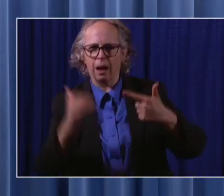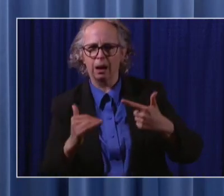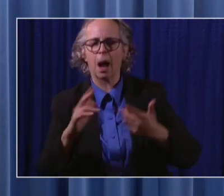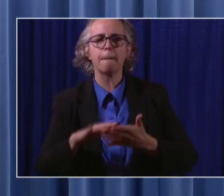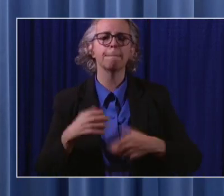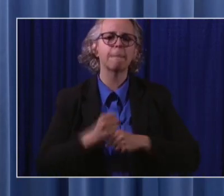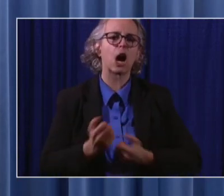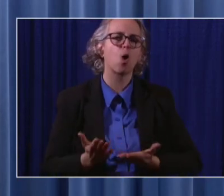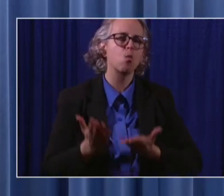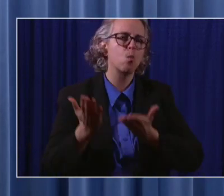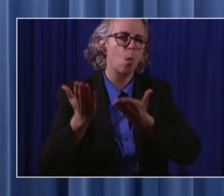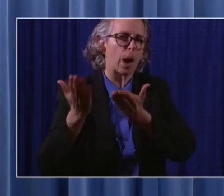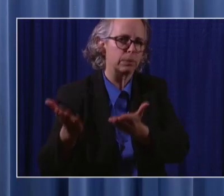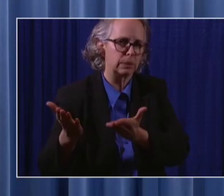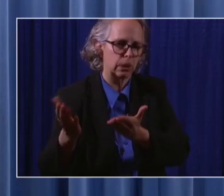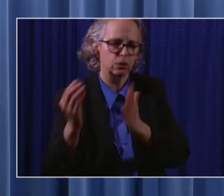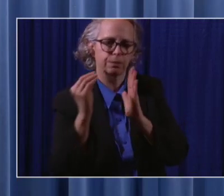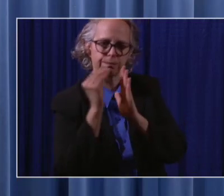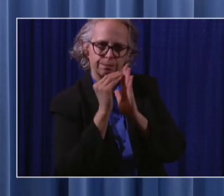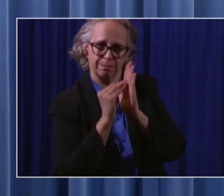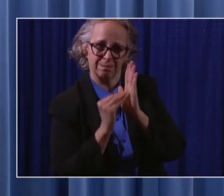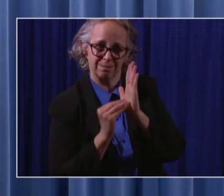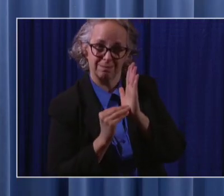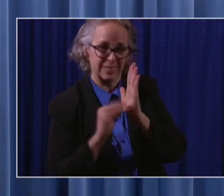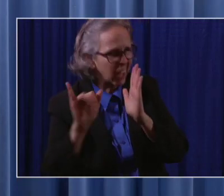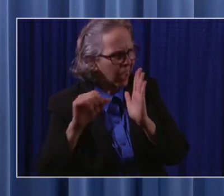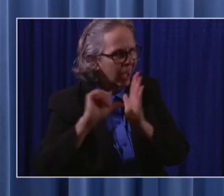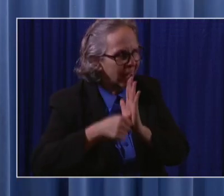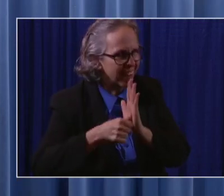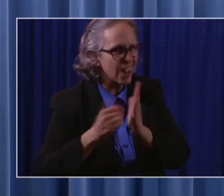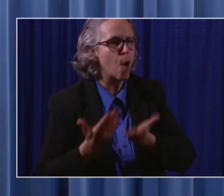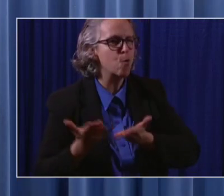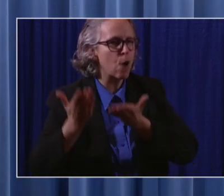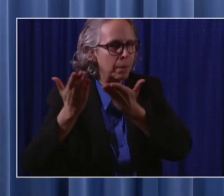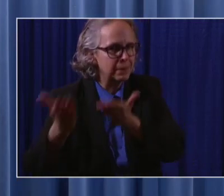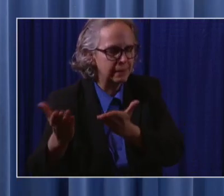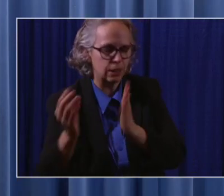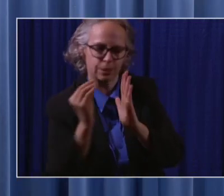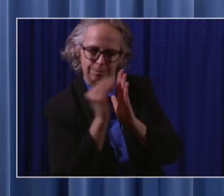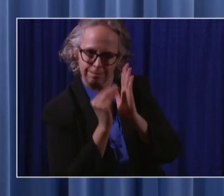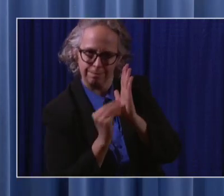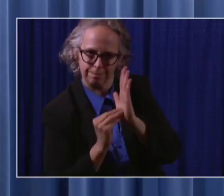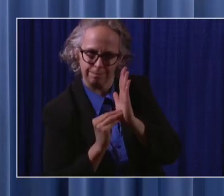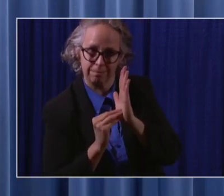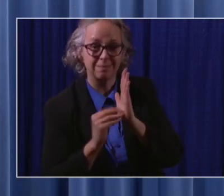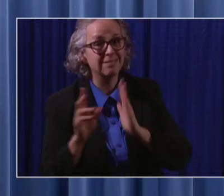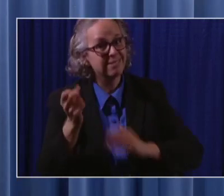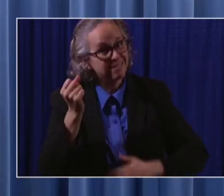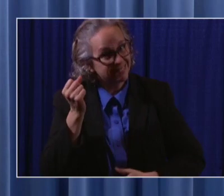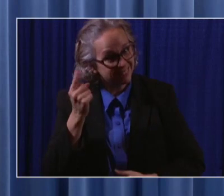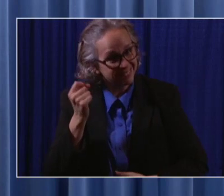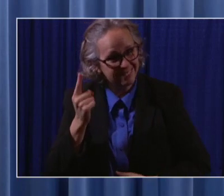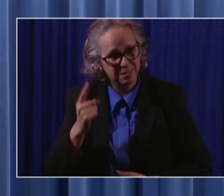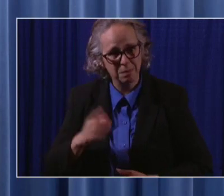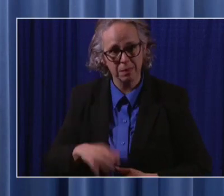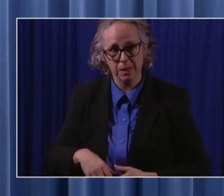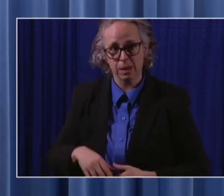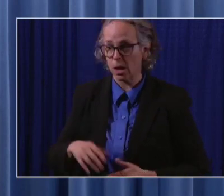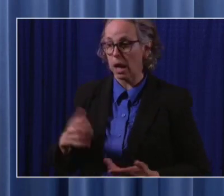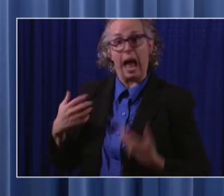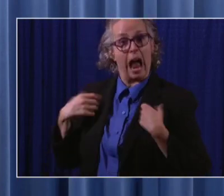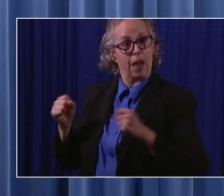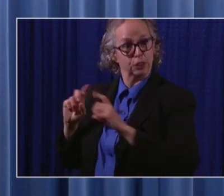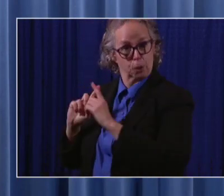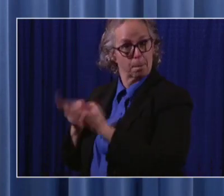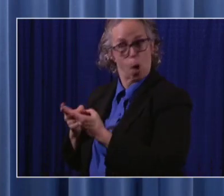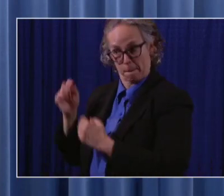recommendations, but these are recommendations that the health department, in consultation with